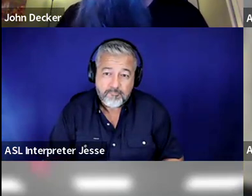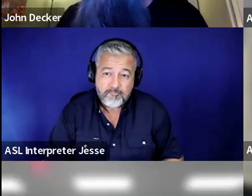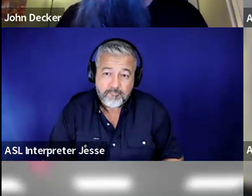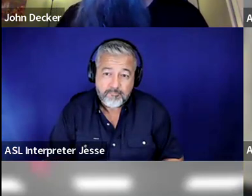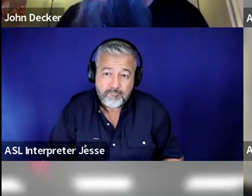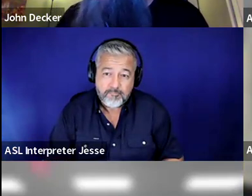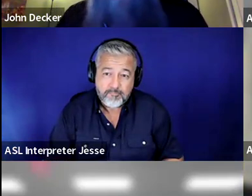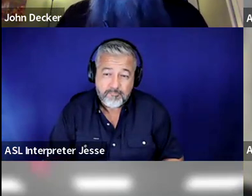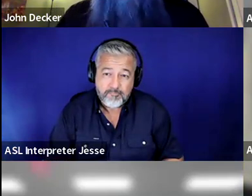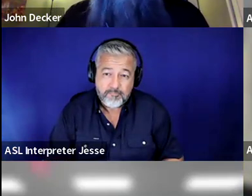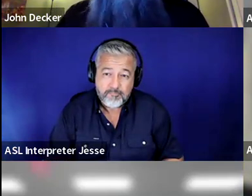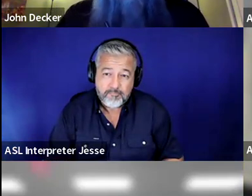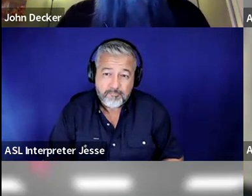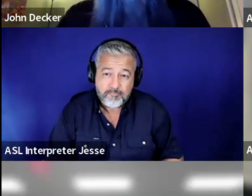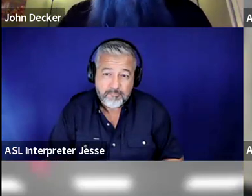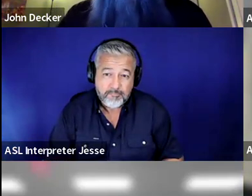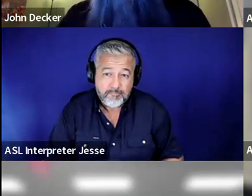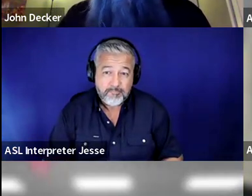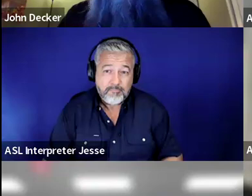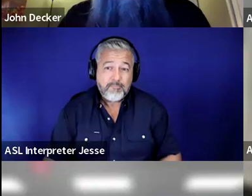else from our managers,